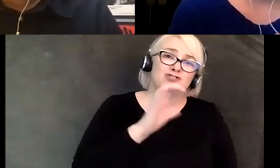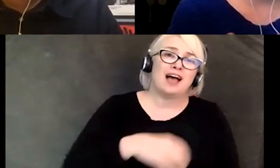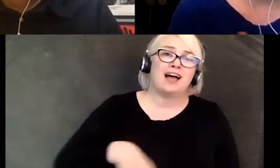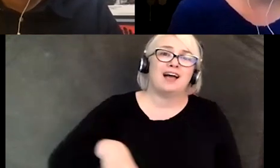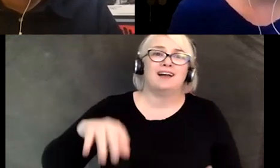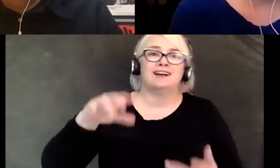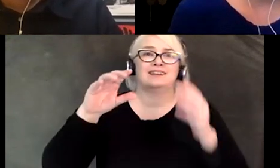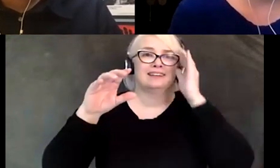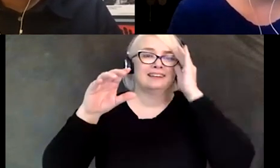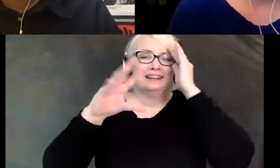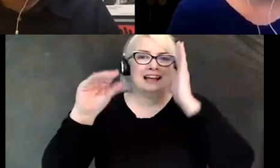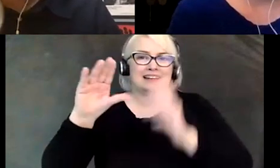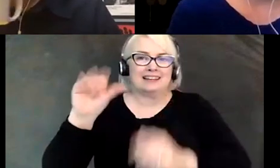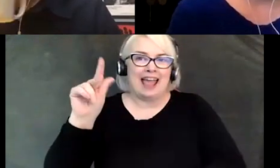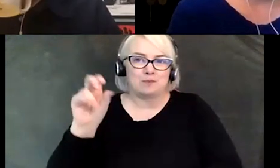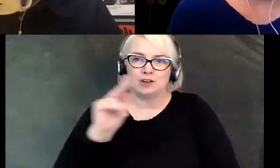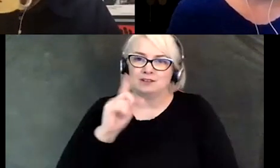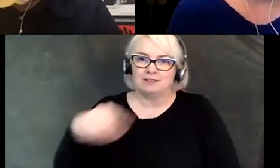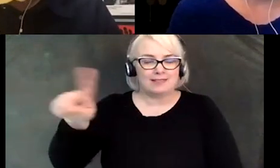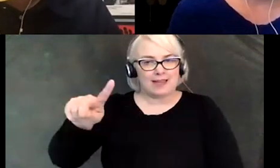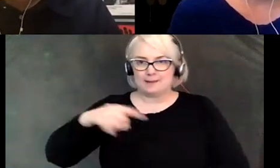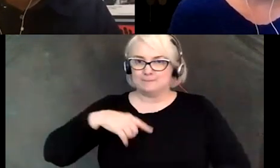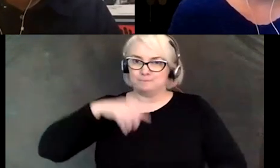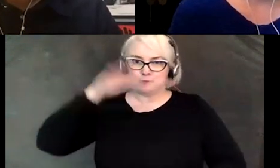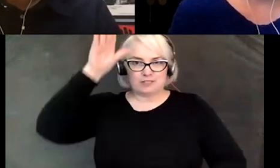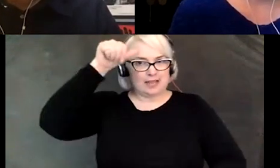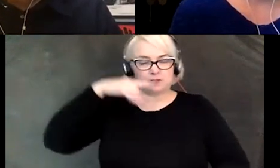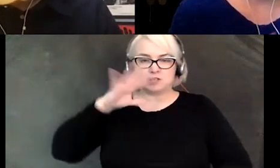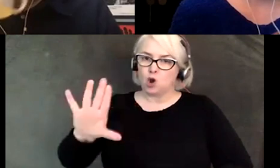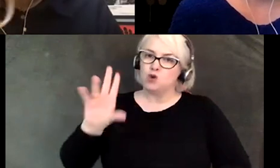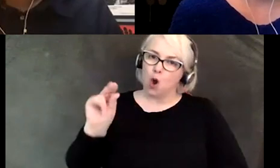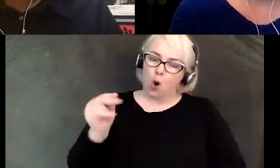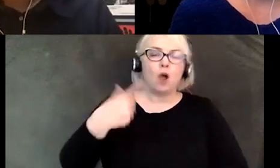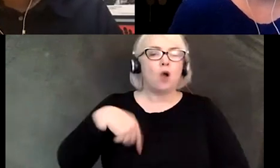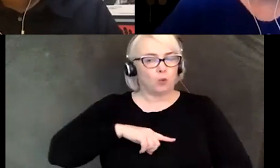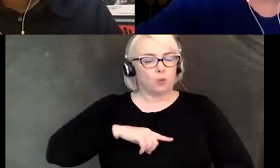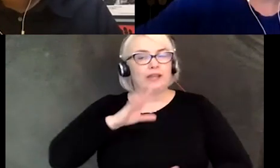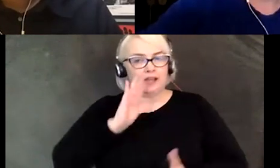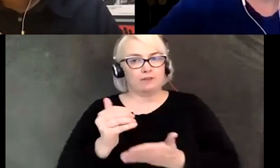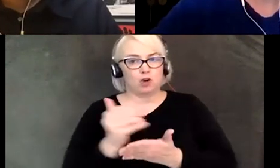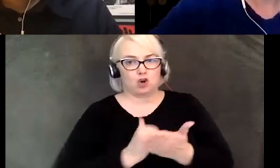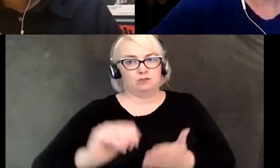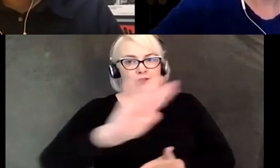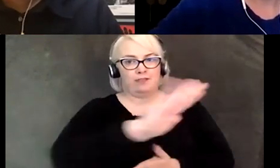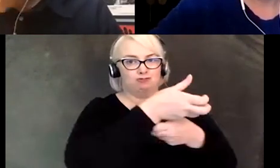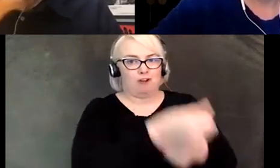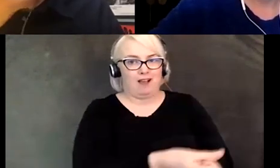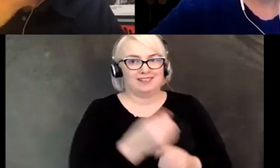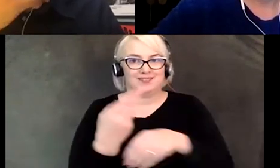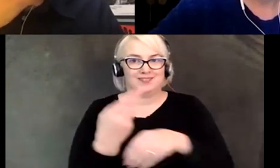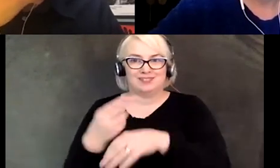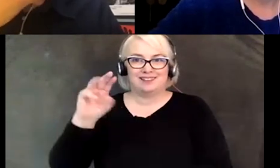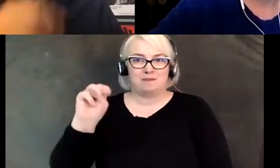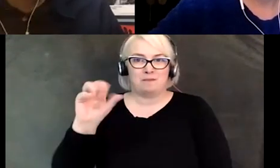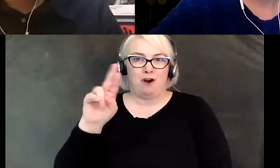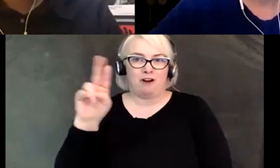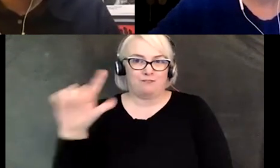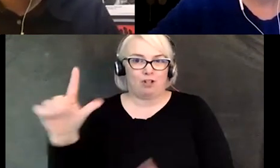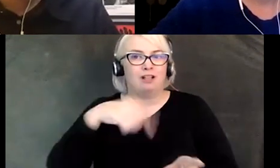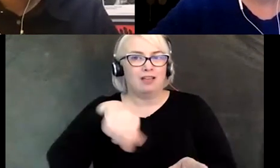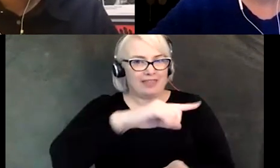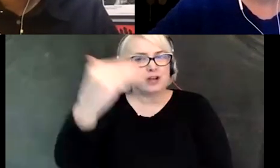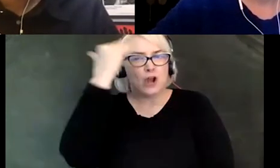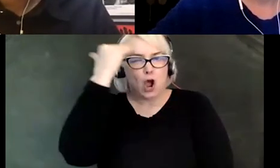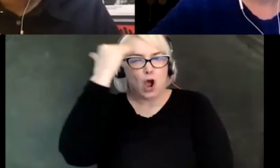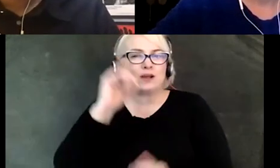we have built up some capital as Marvel. People know some good shit's coming. Just, you know, like, like play with them for a while, make them earn it.